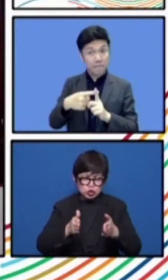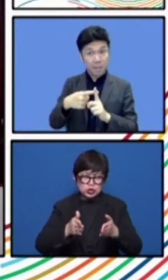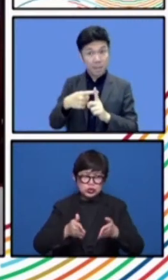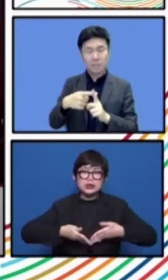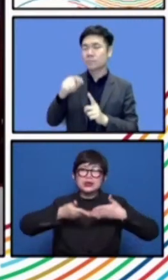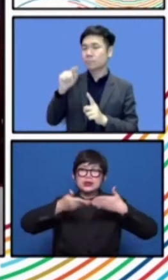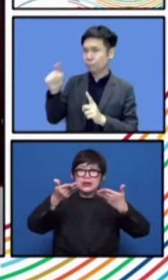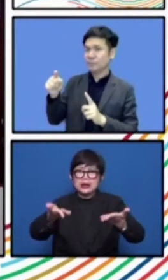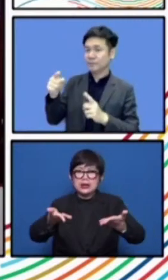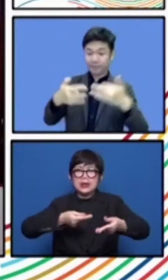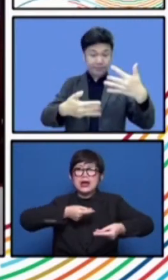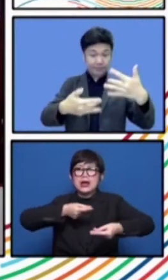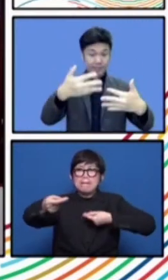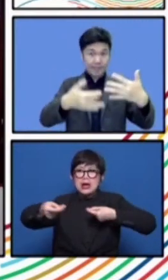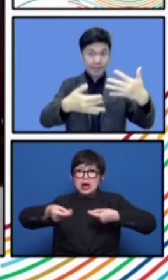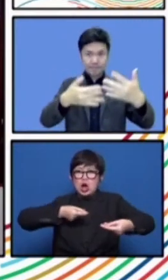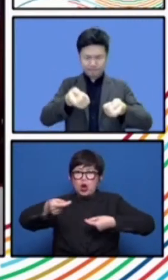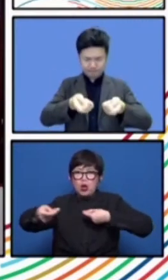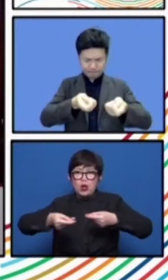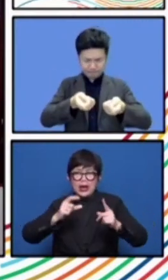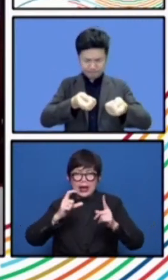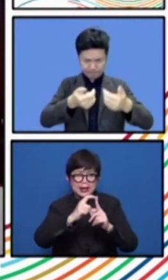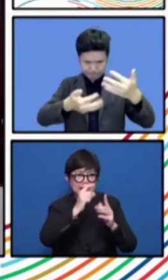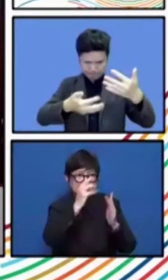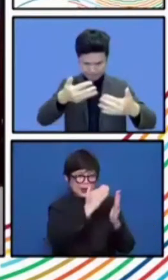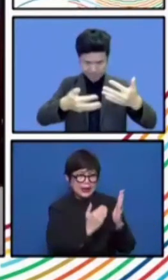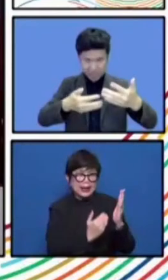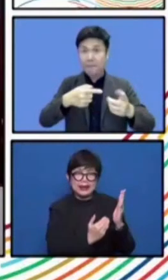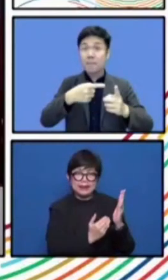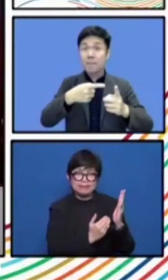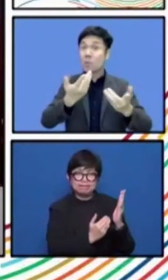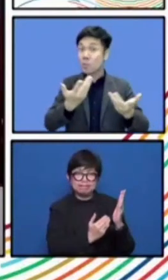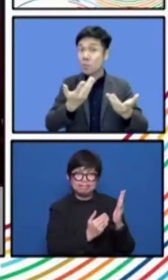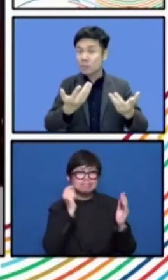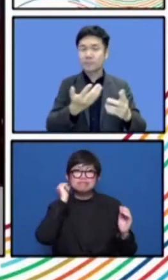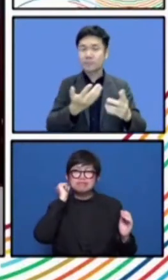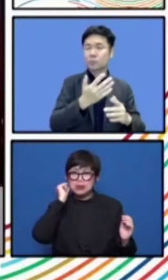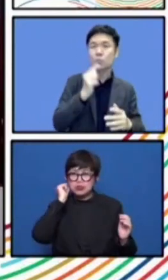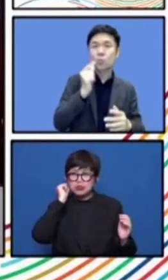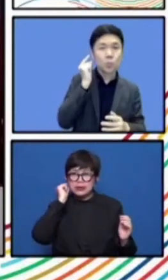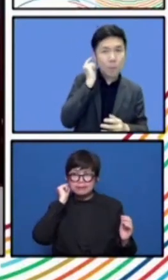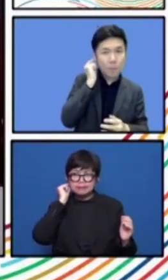of the needs of women and the children with disabilities